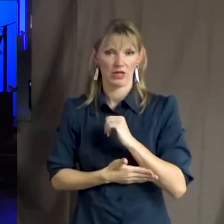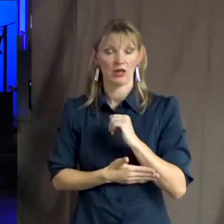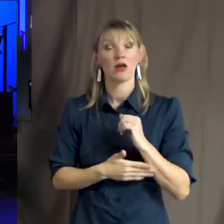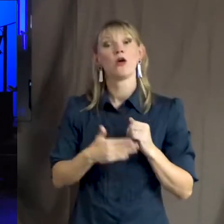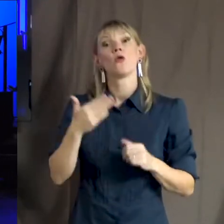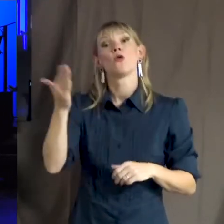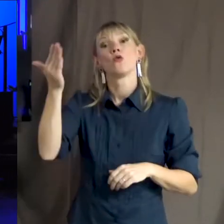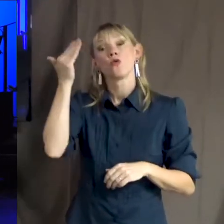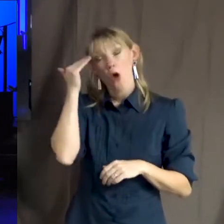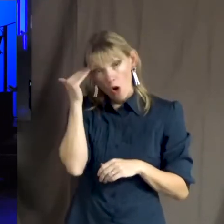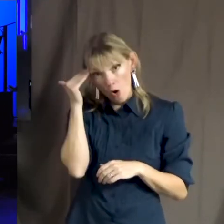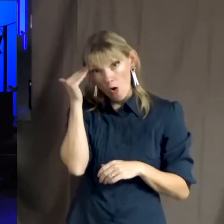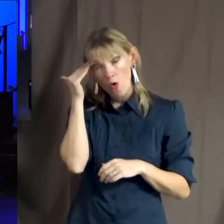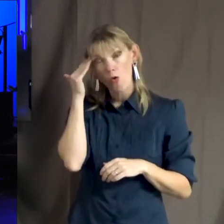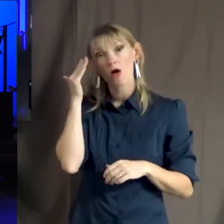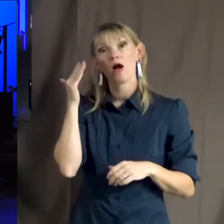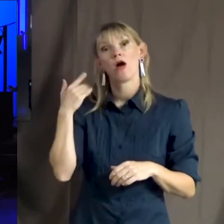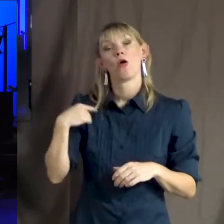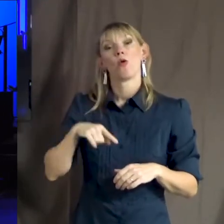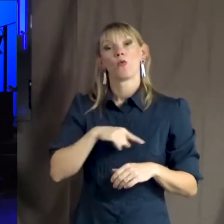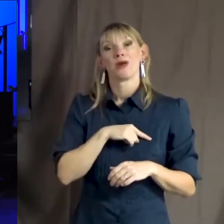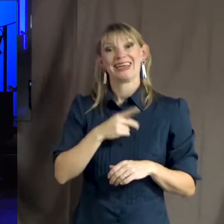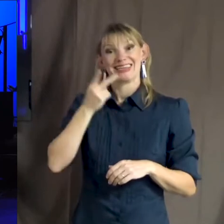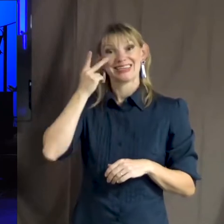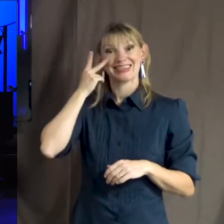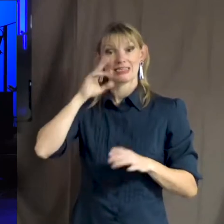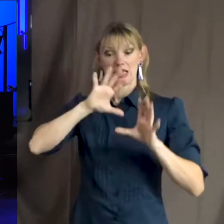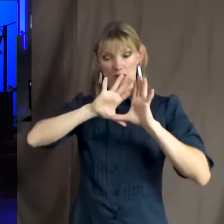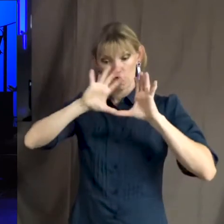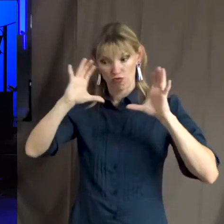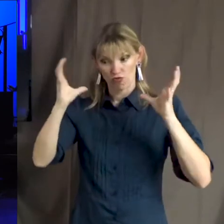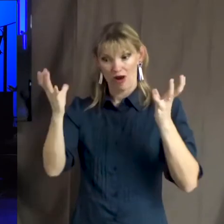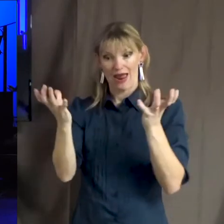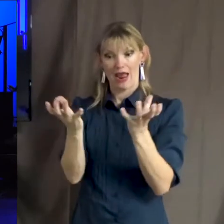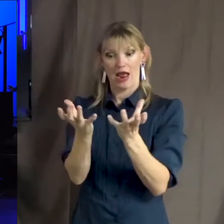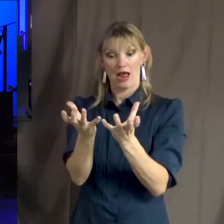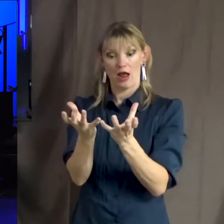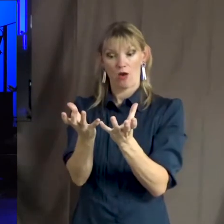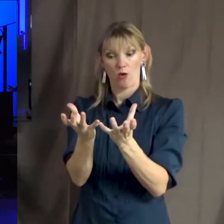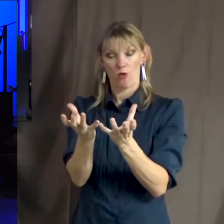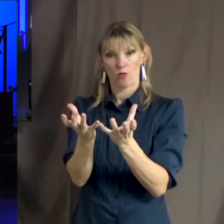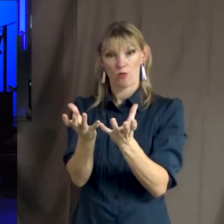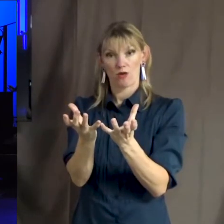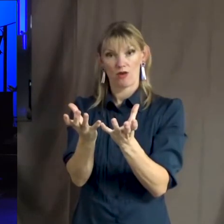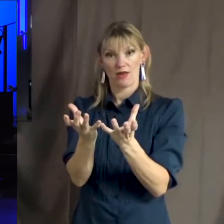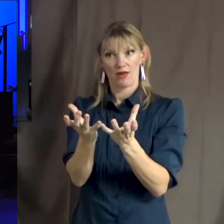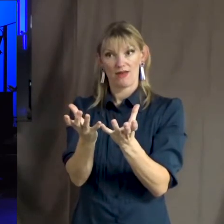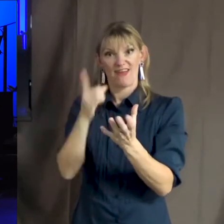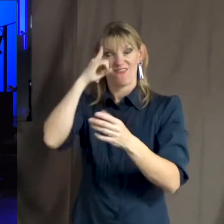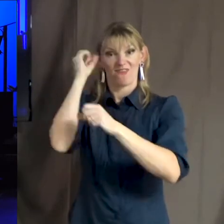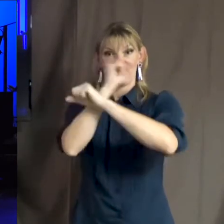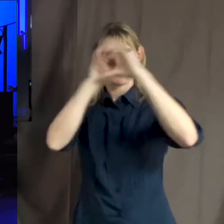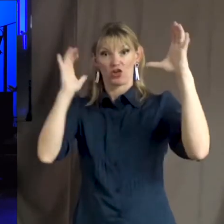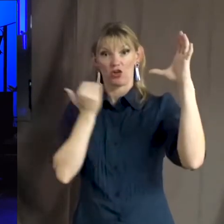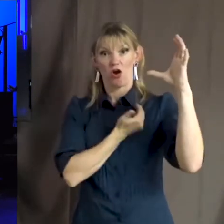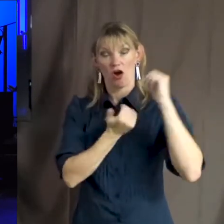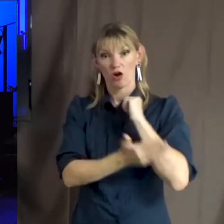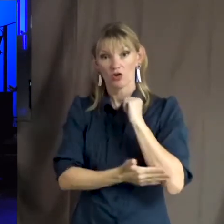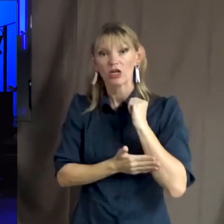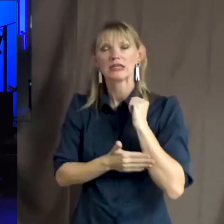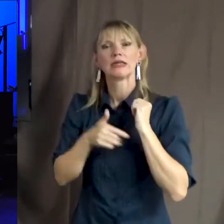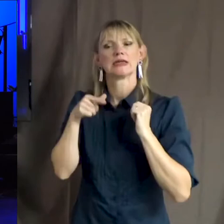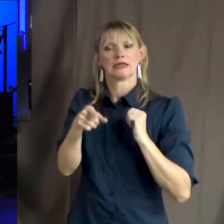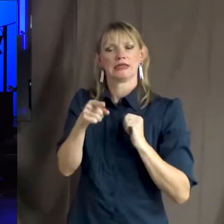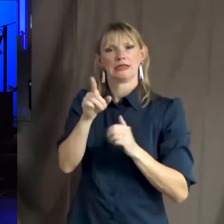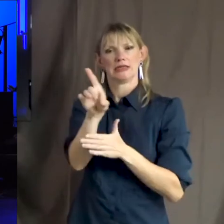Know that when we see the roundness of the vision for our country, that it's designed to be a